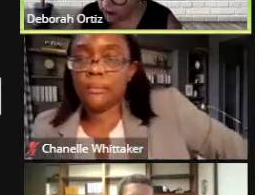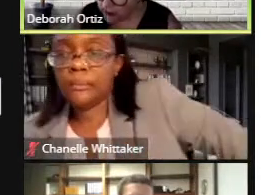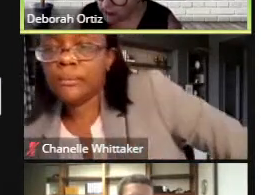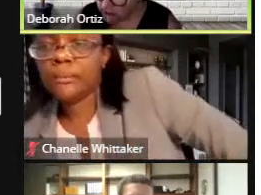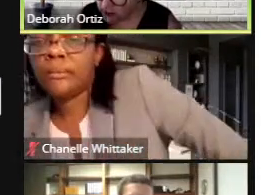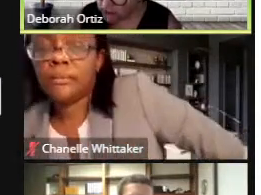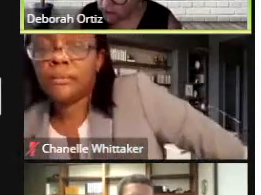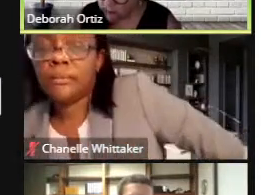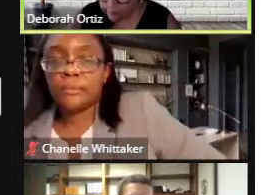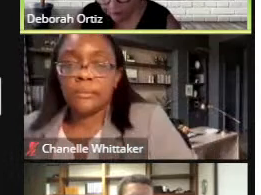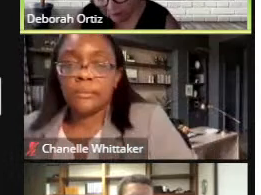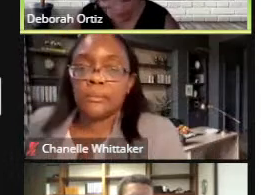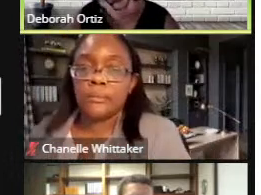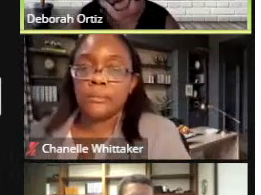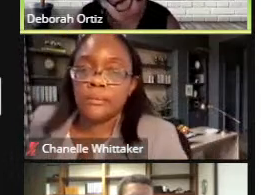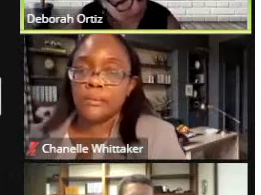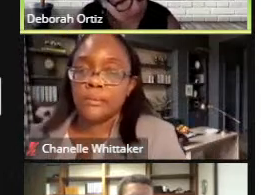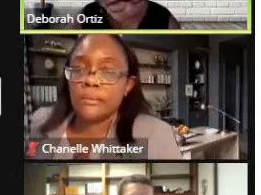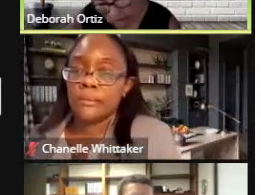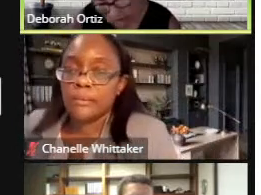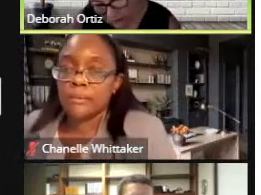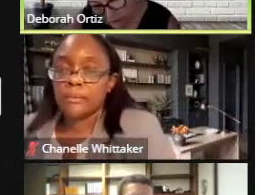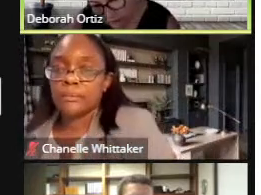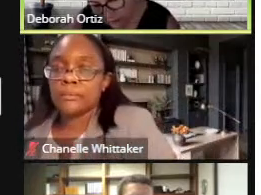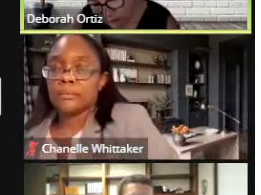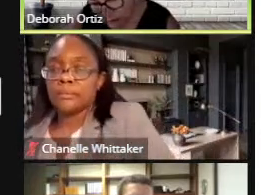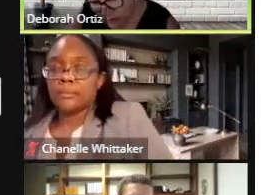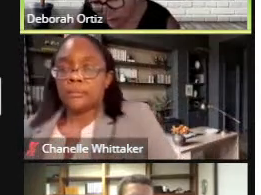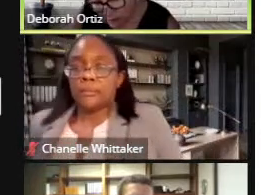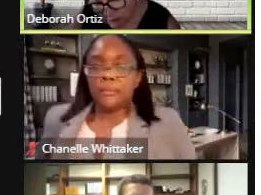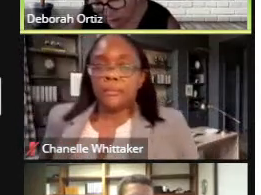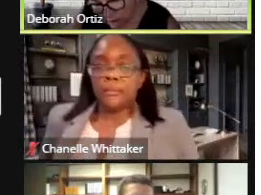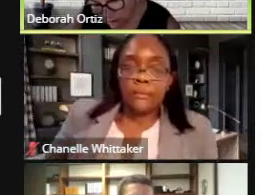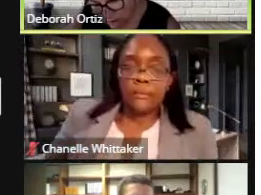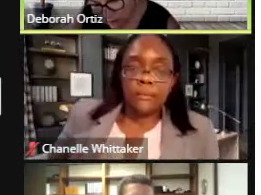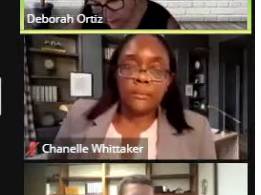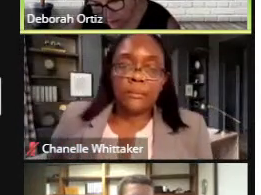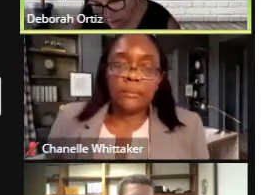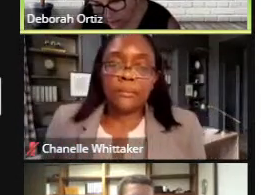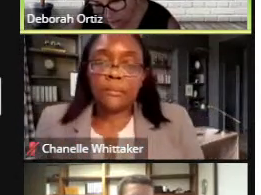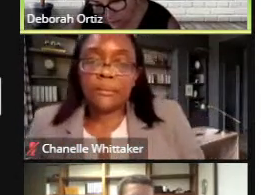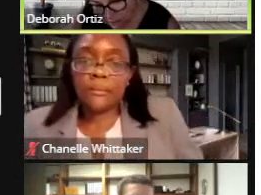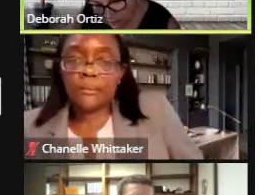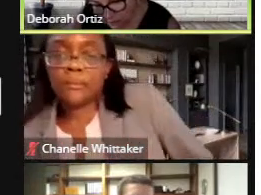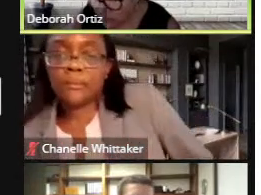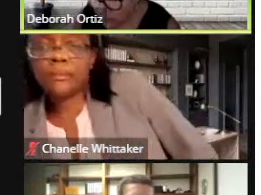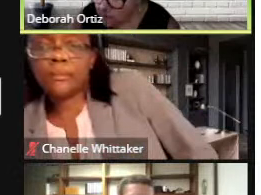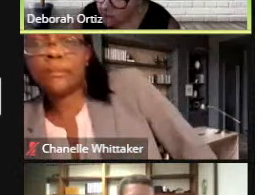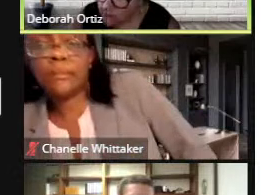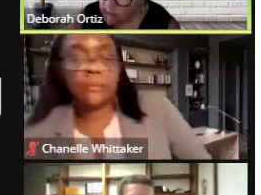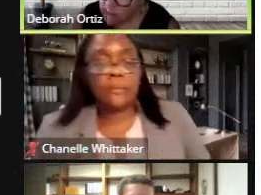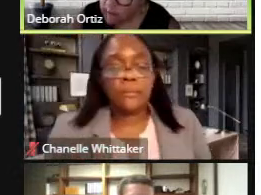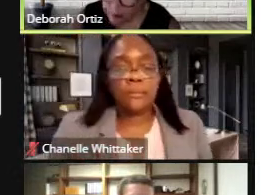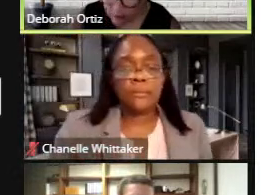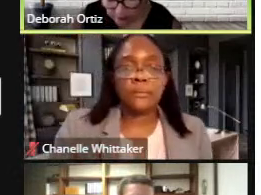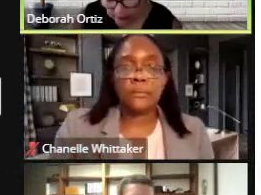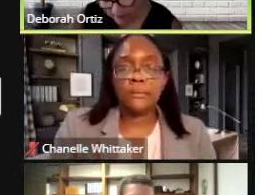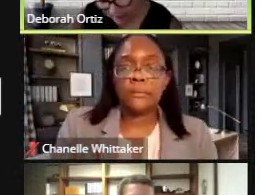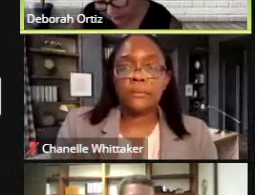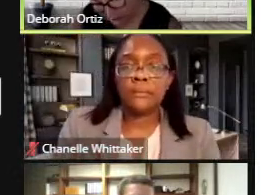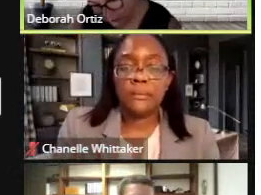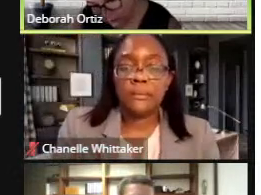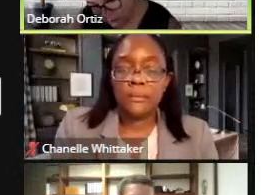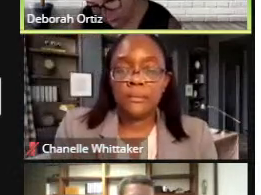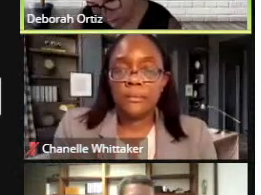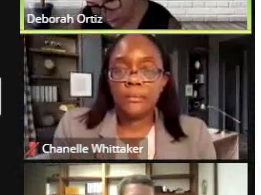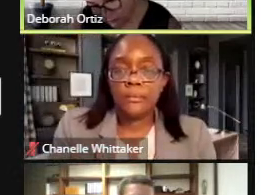speaker, Jennifer. Michelin Scarlatelli. Hello, can you hear me?